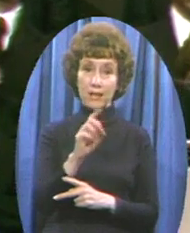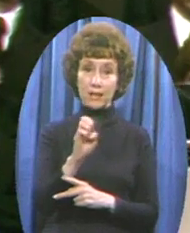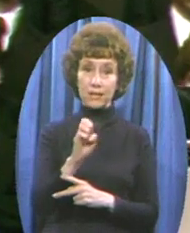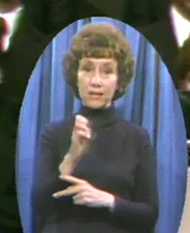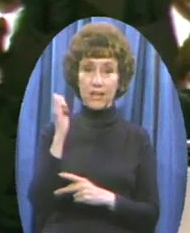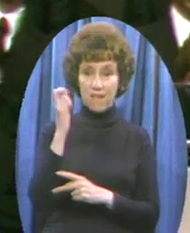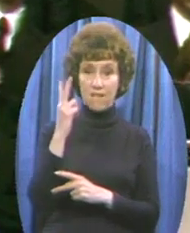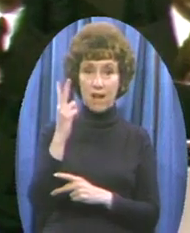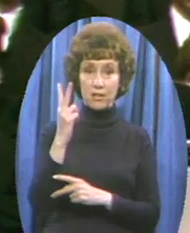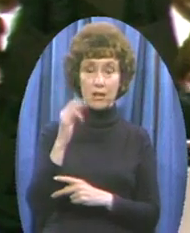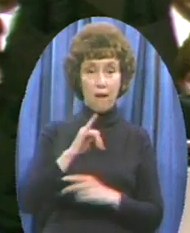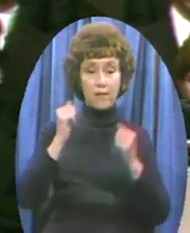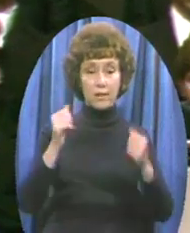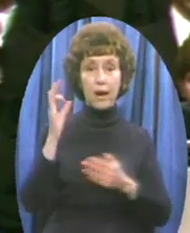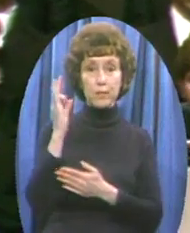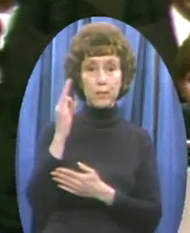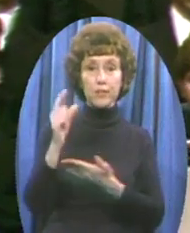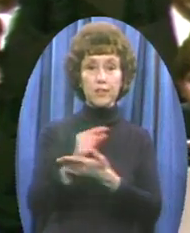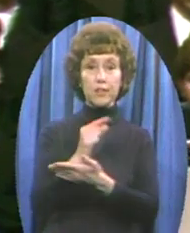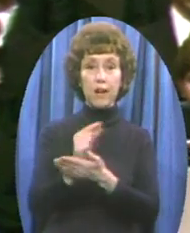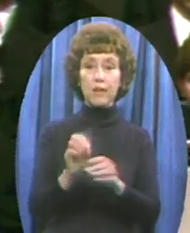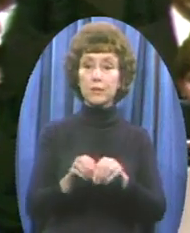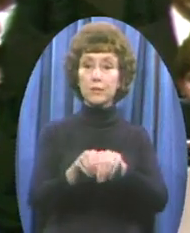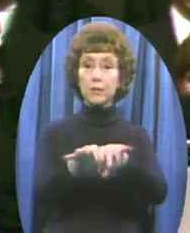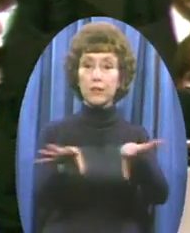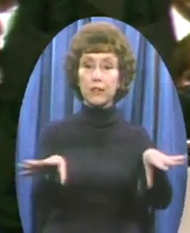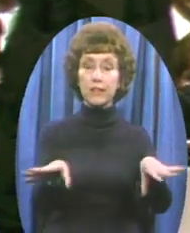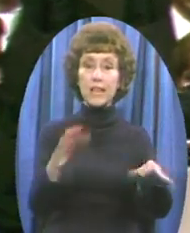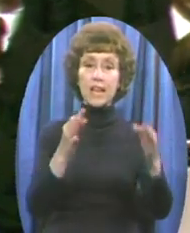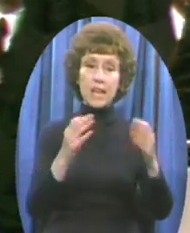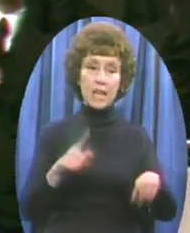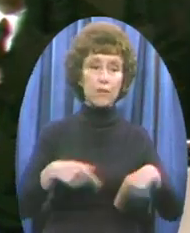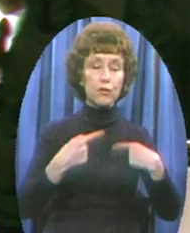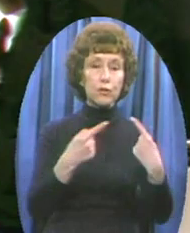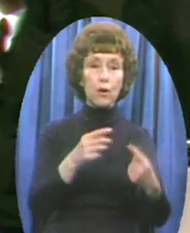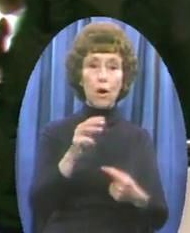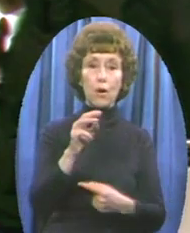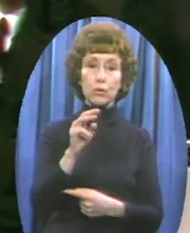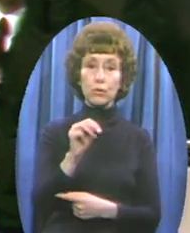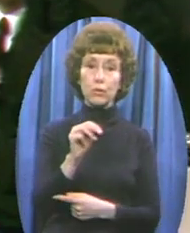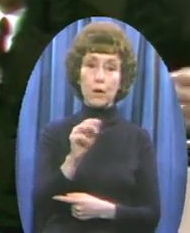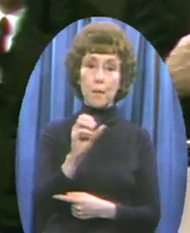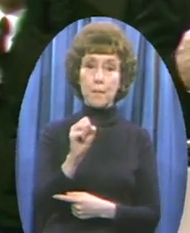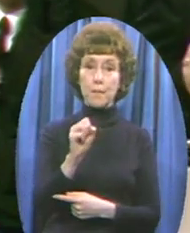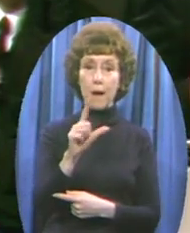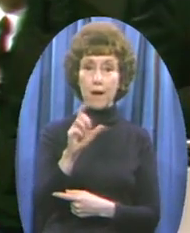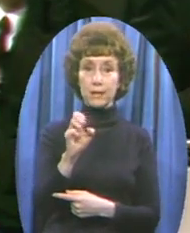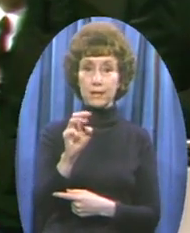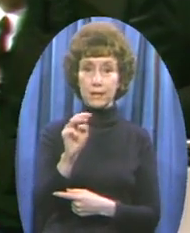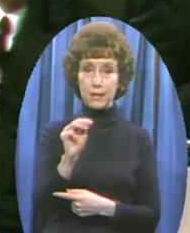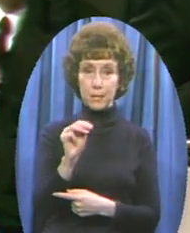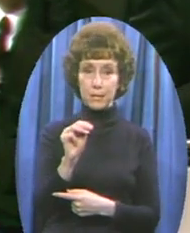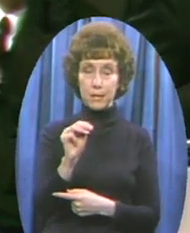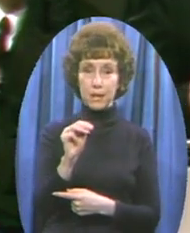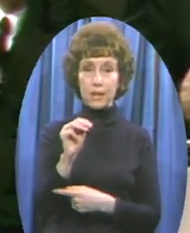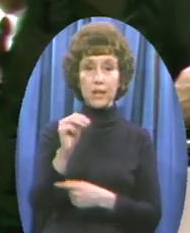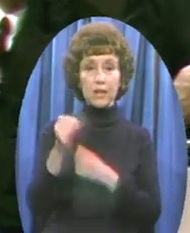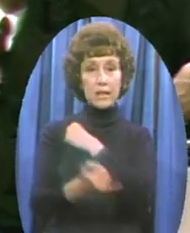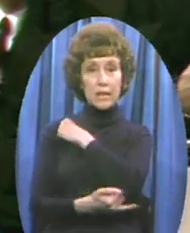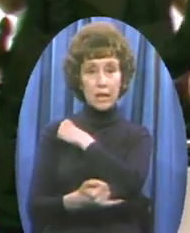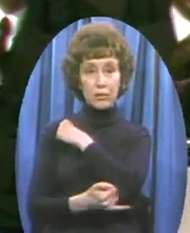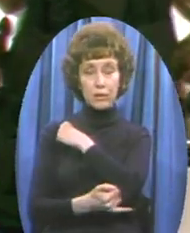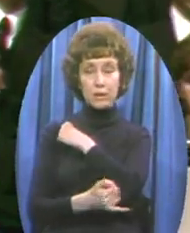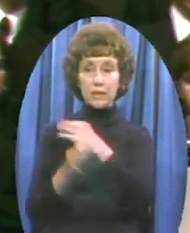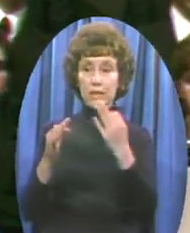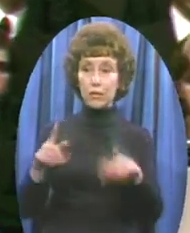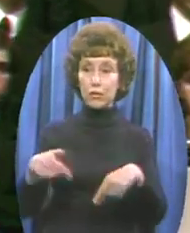Union, like China, like Cuba, like the Muslim countries, with pockets filled with gospel tracts in the language of